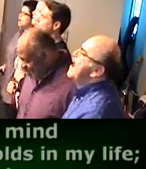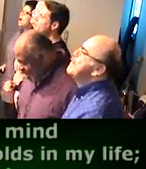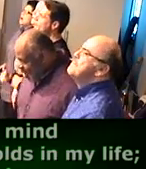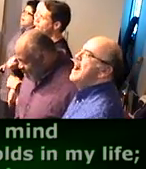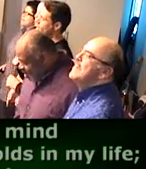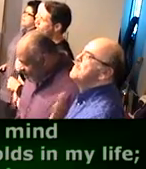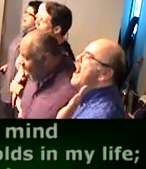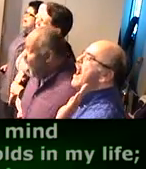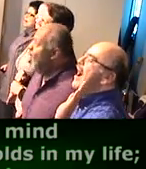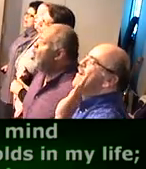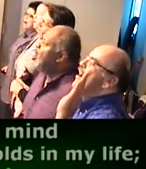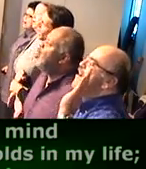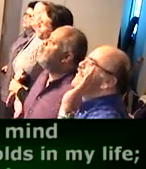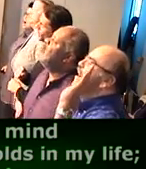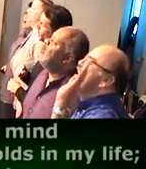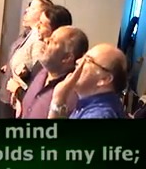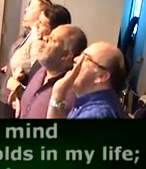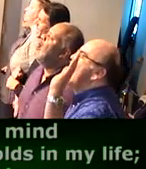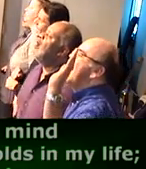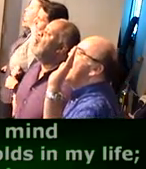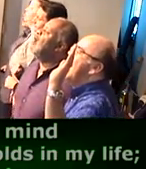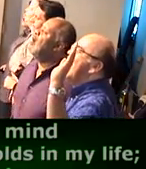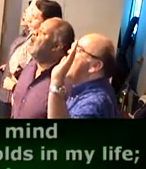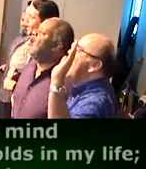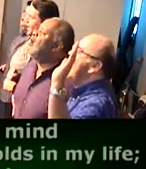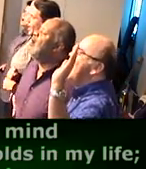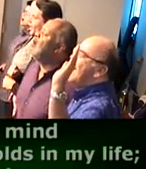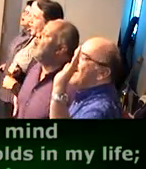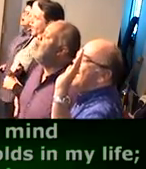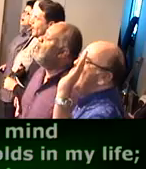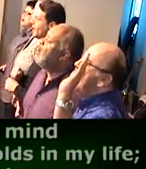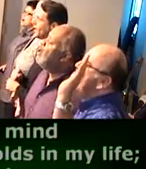everything by the power of your